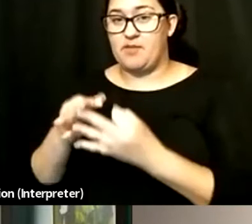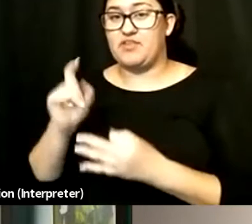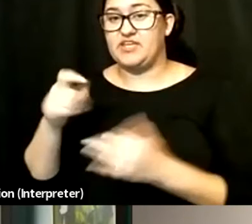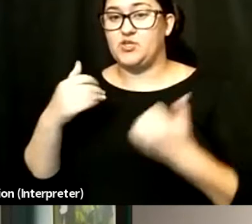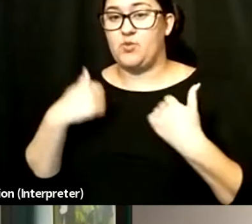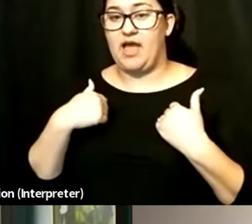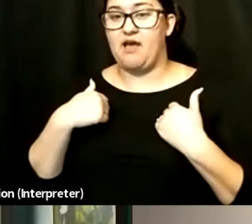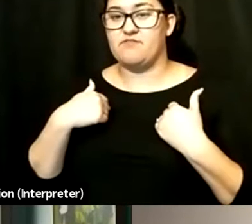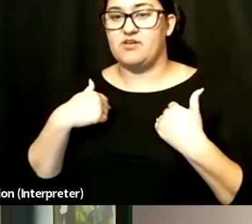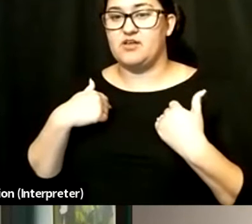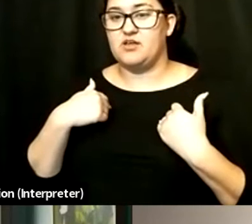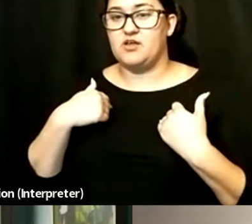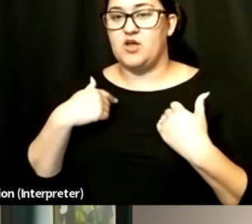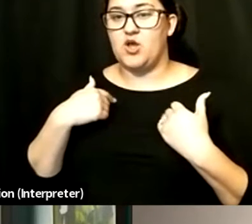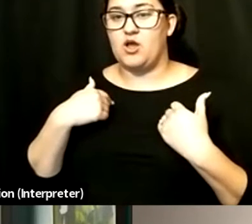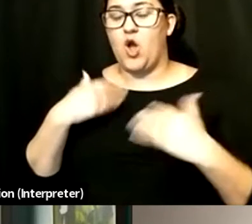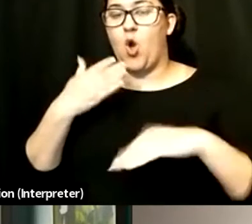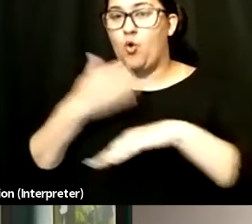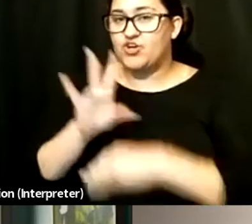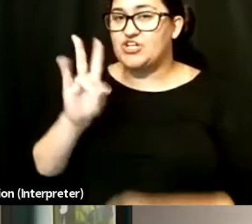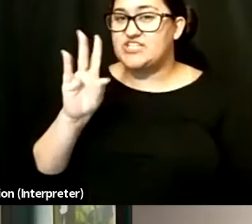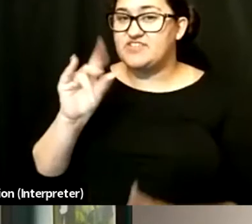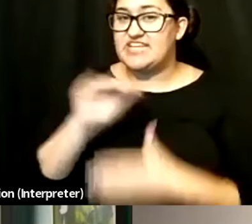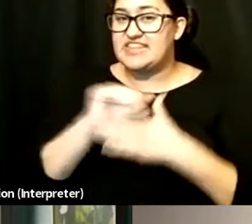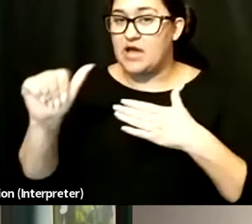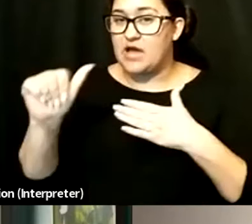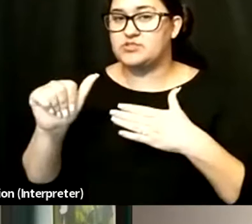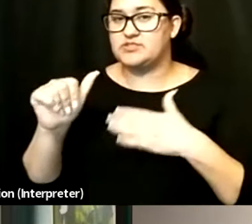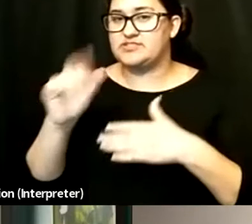about over $17,000 more